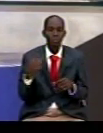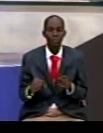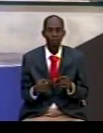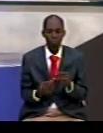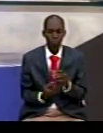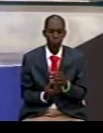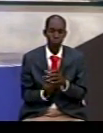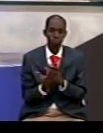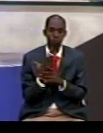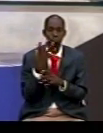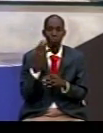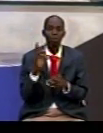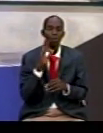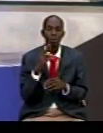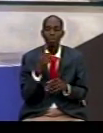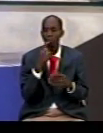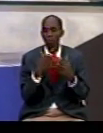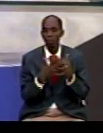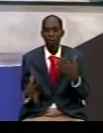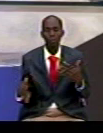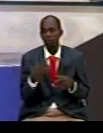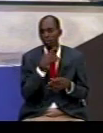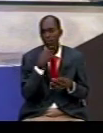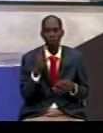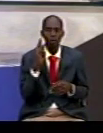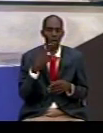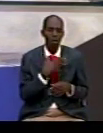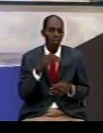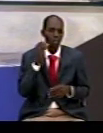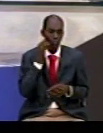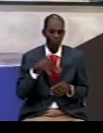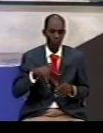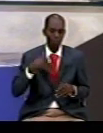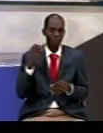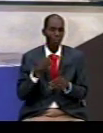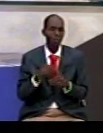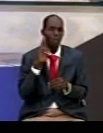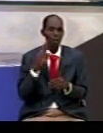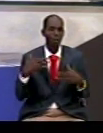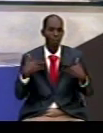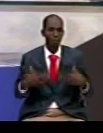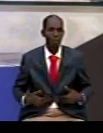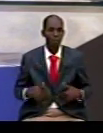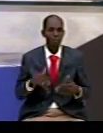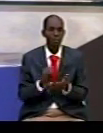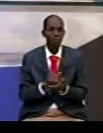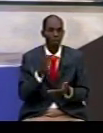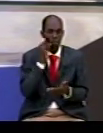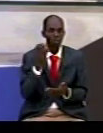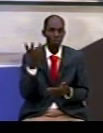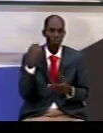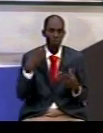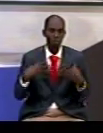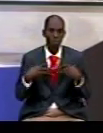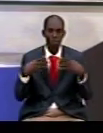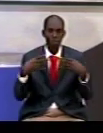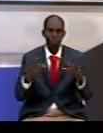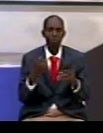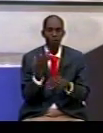up, and she felt in her body that she was healed of